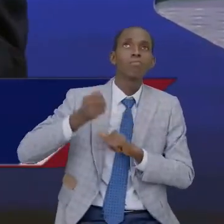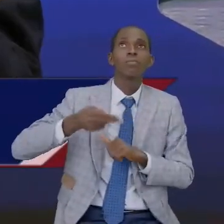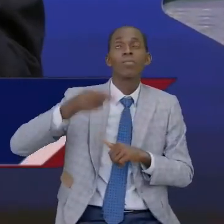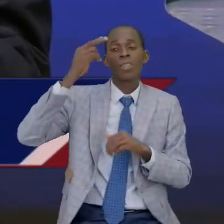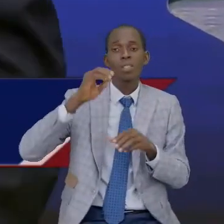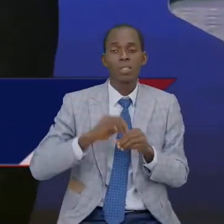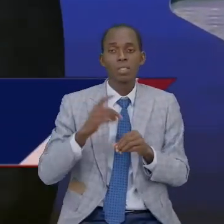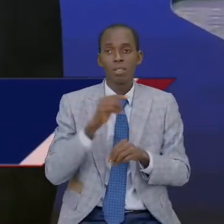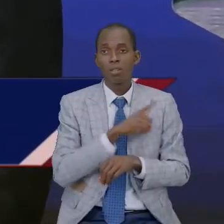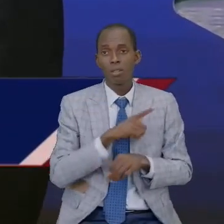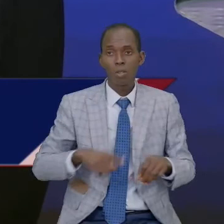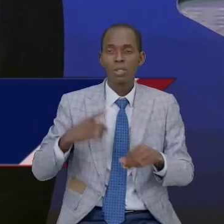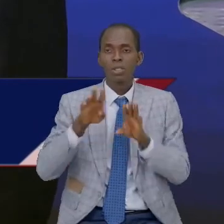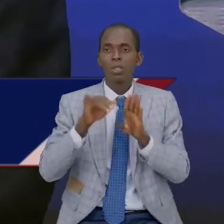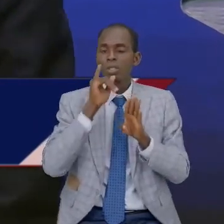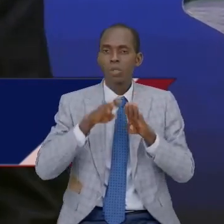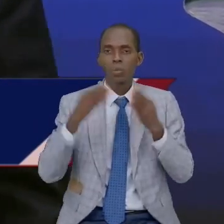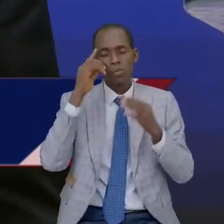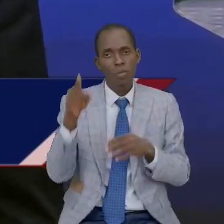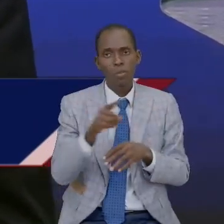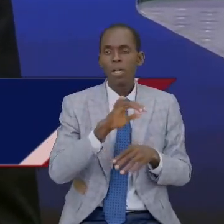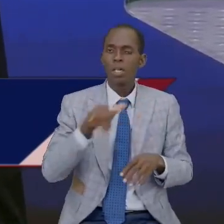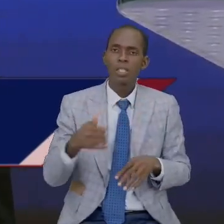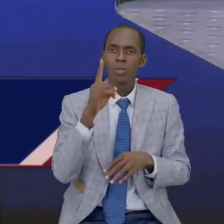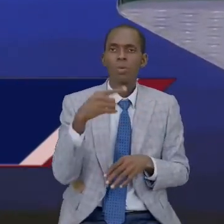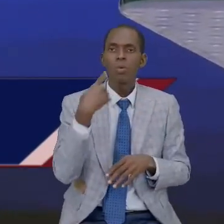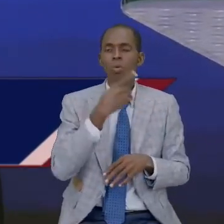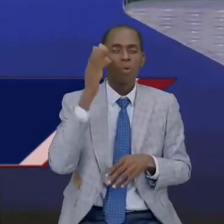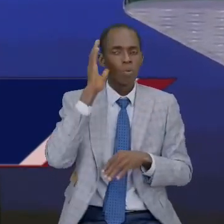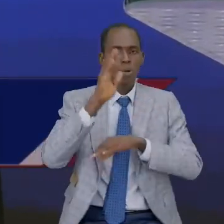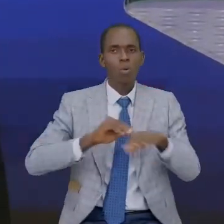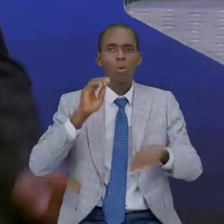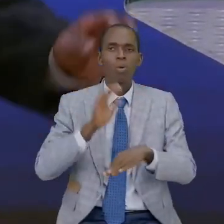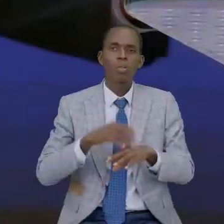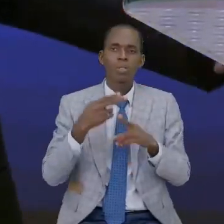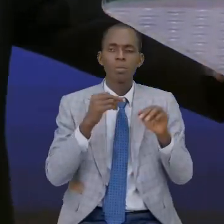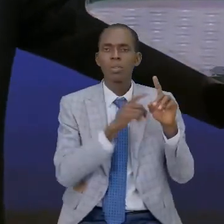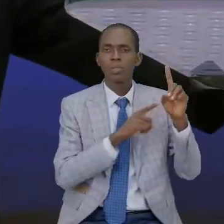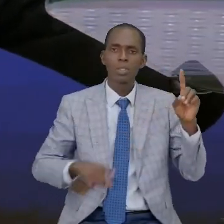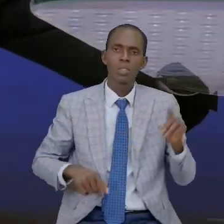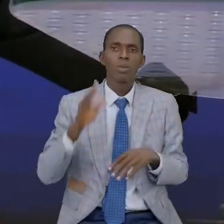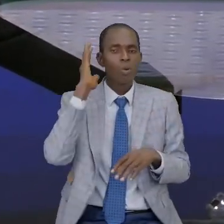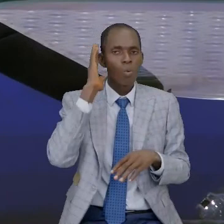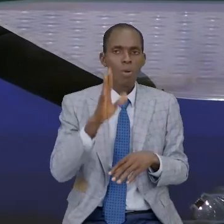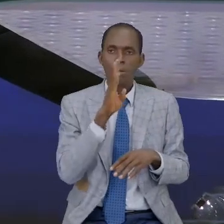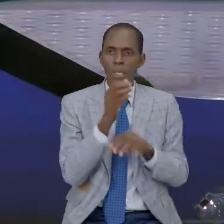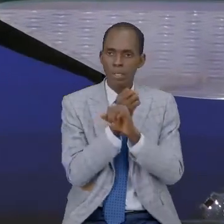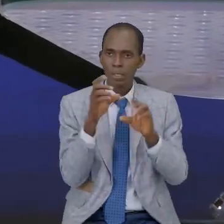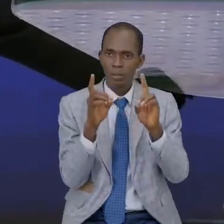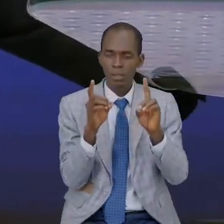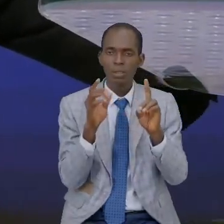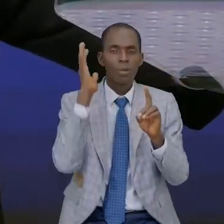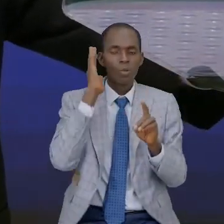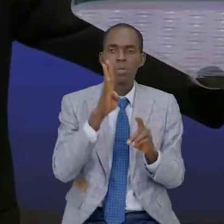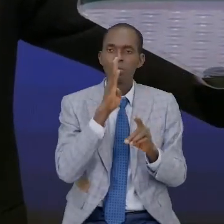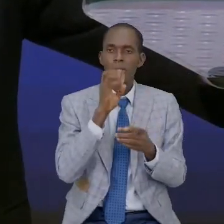Lord, the door is open for you today. And whosoever shall call on the name of the Lord will be